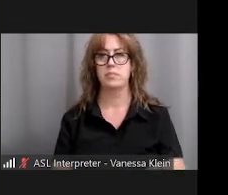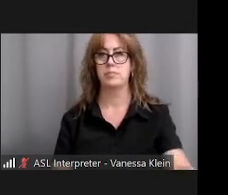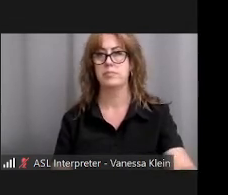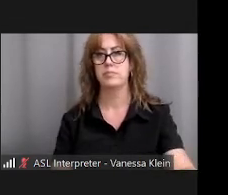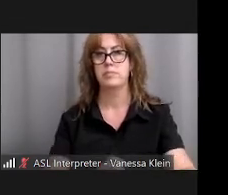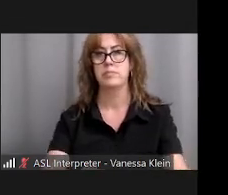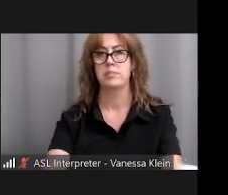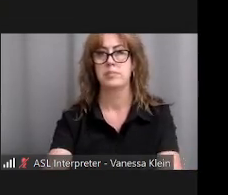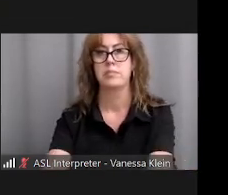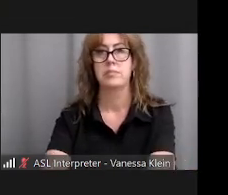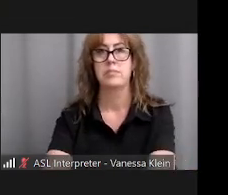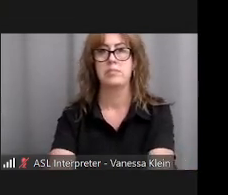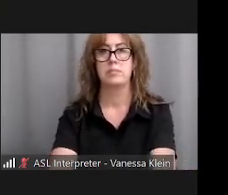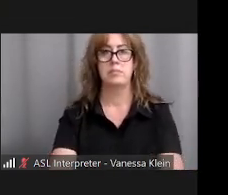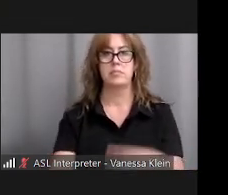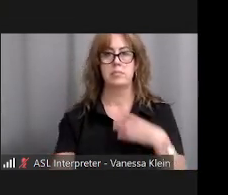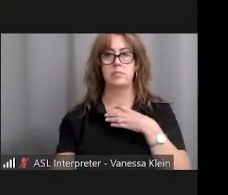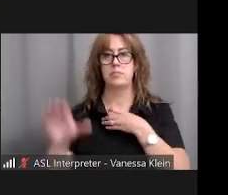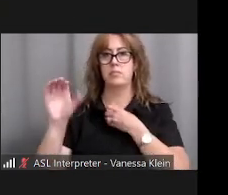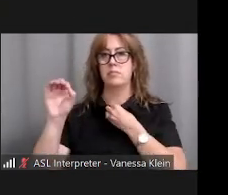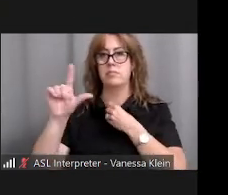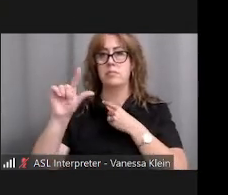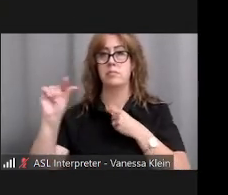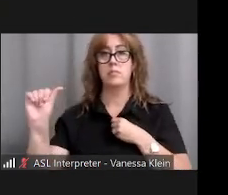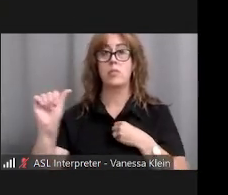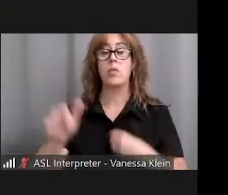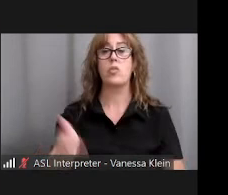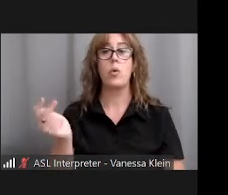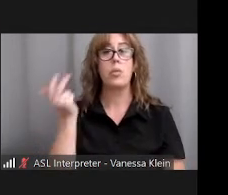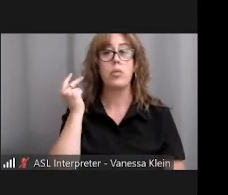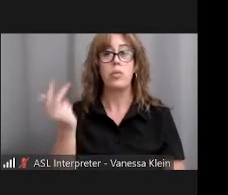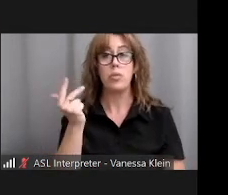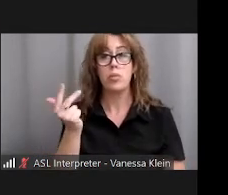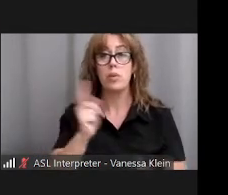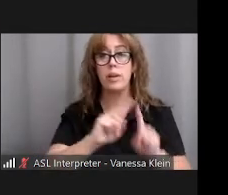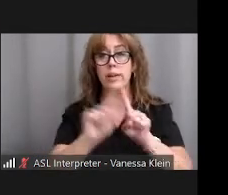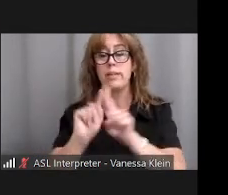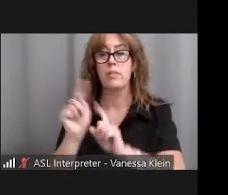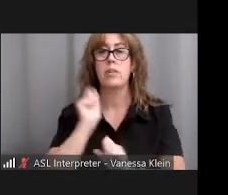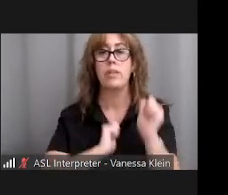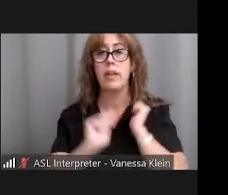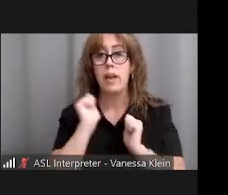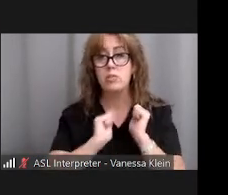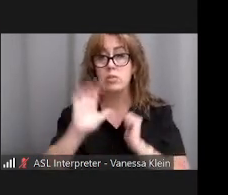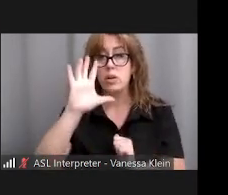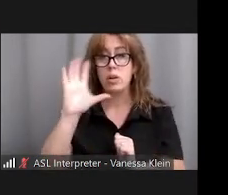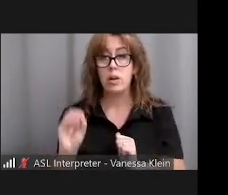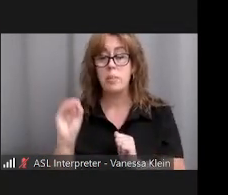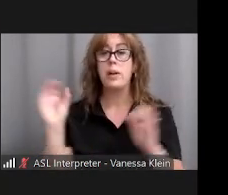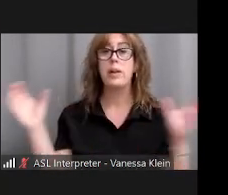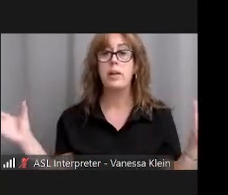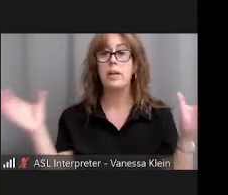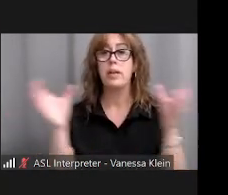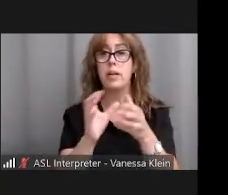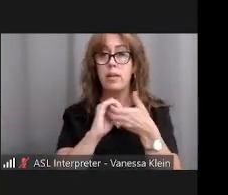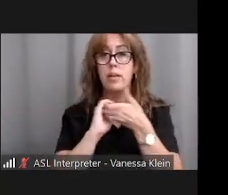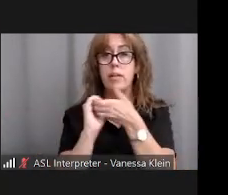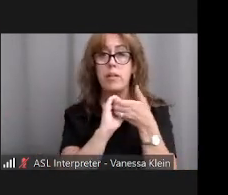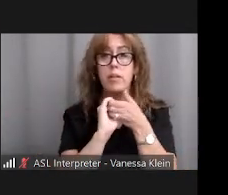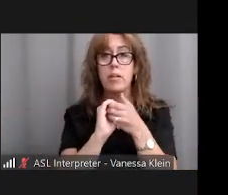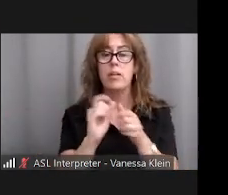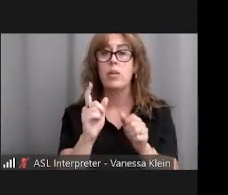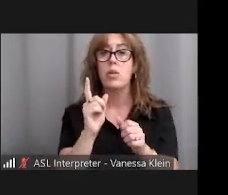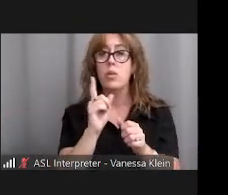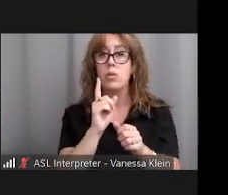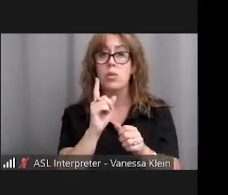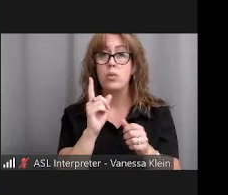años. So three theatrical companies came together to really take back the